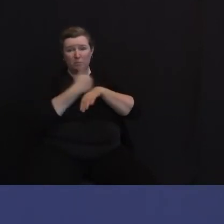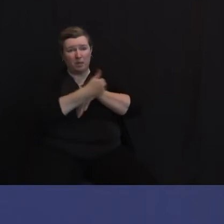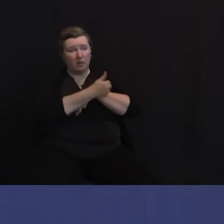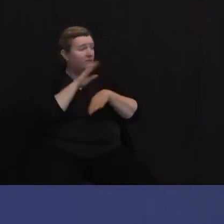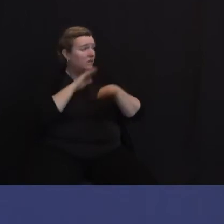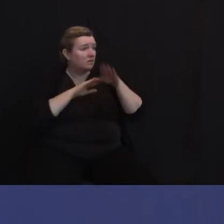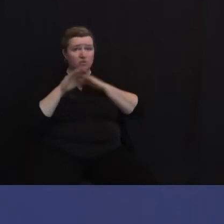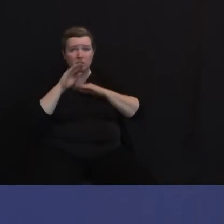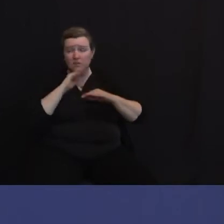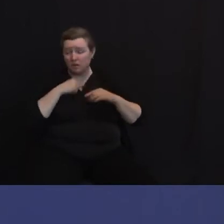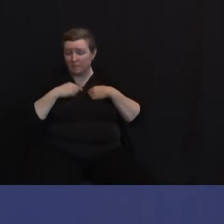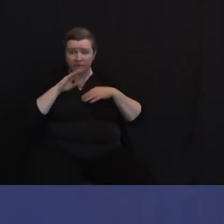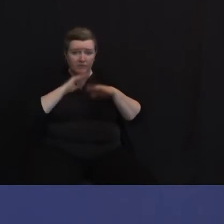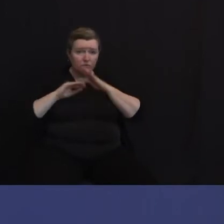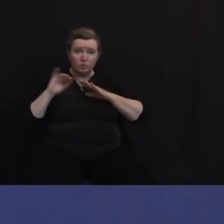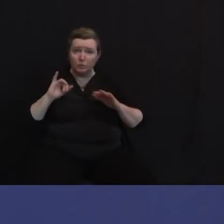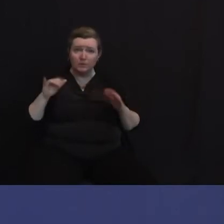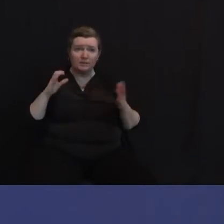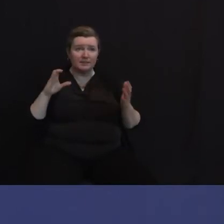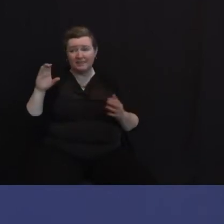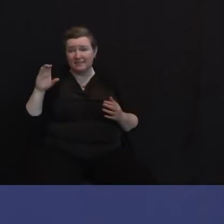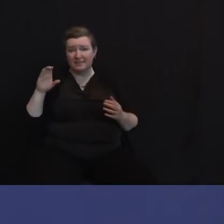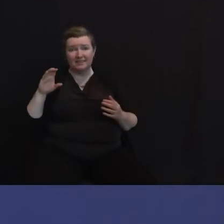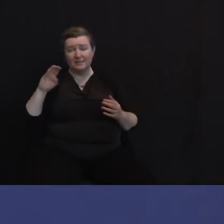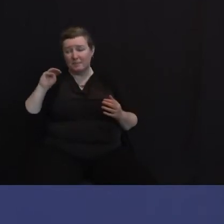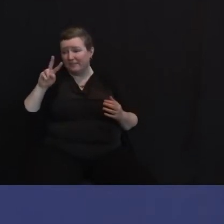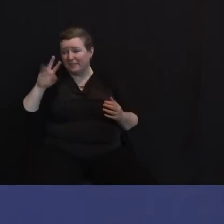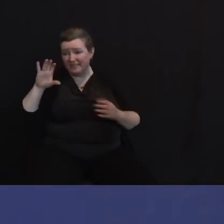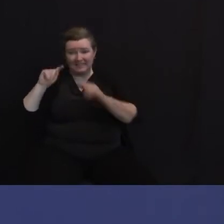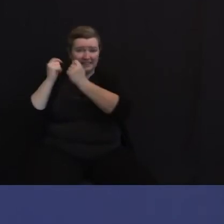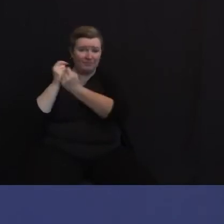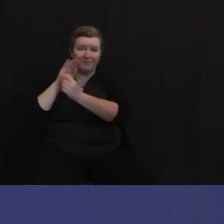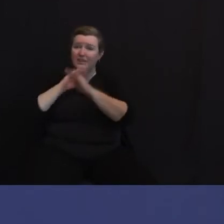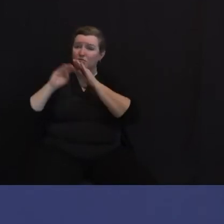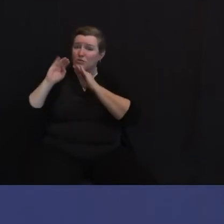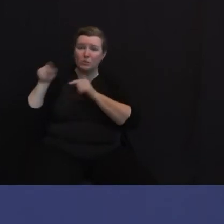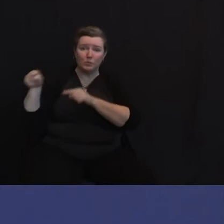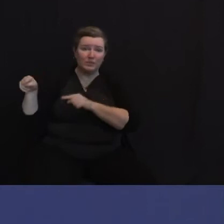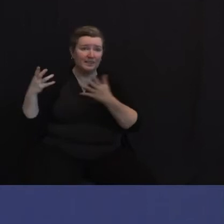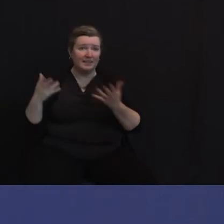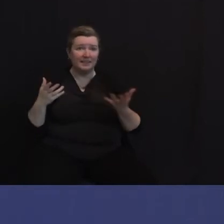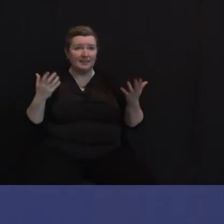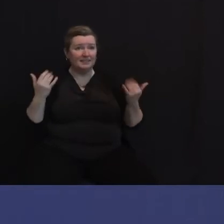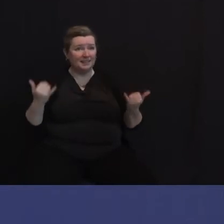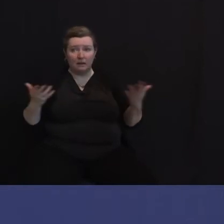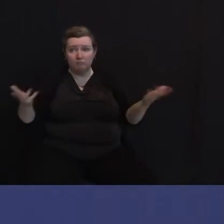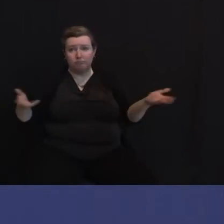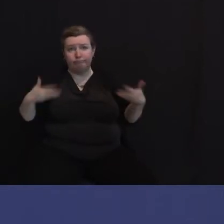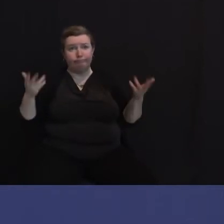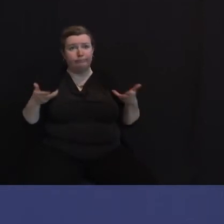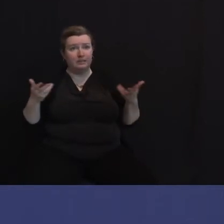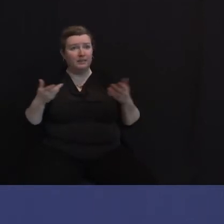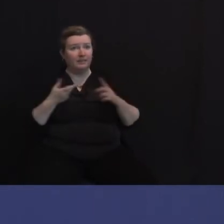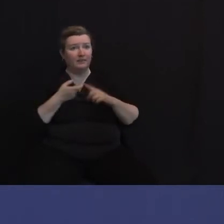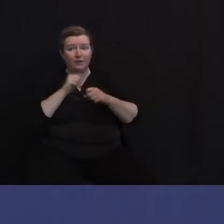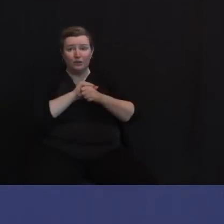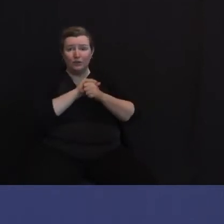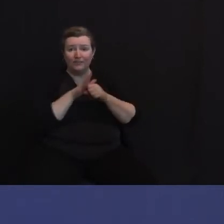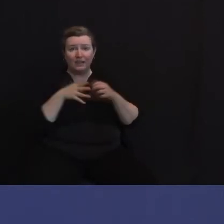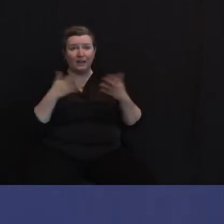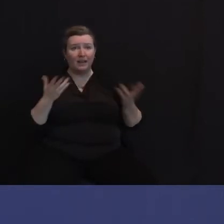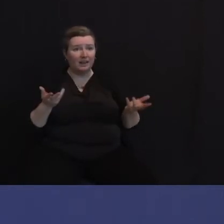frustrated too. And I think the MVC team is also frustrated, but this is a fallout, unfortunately, from COVID. Maybe Judy,